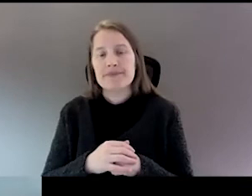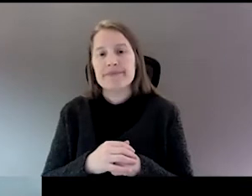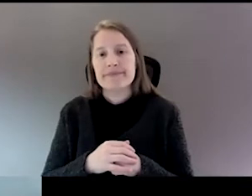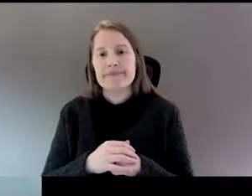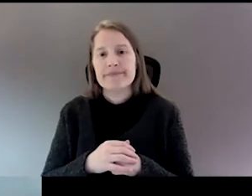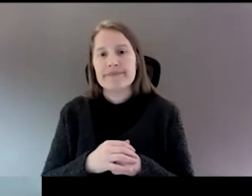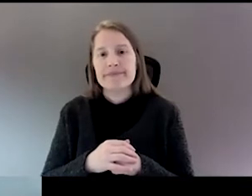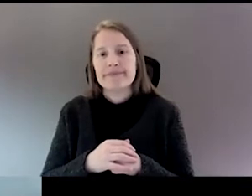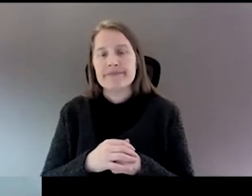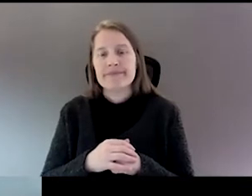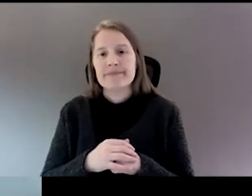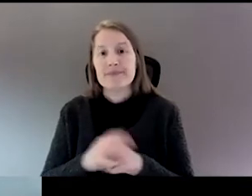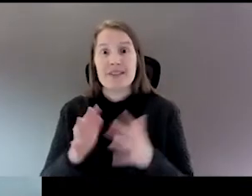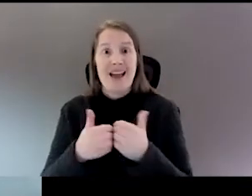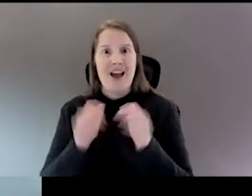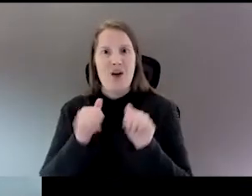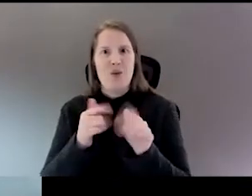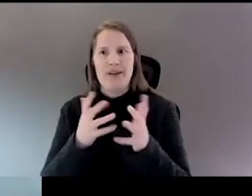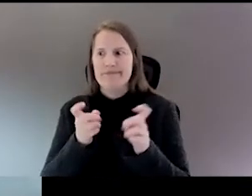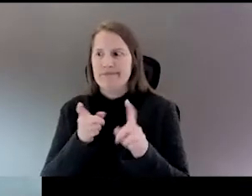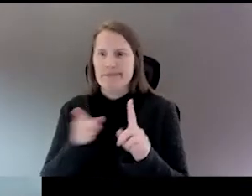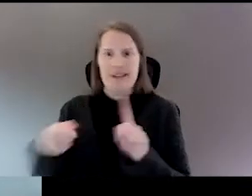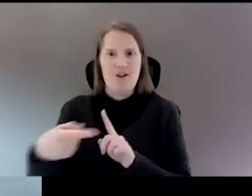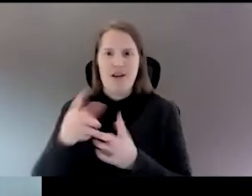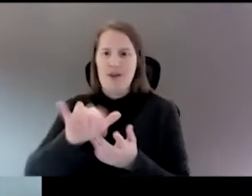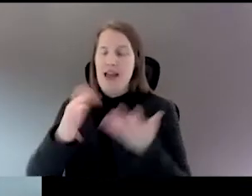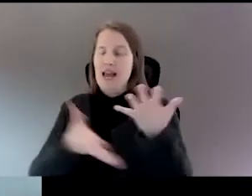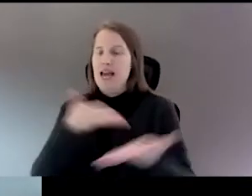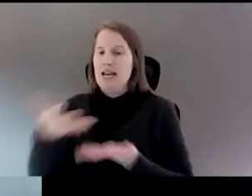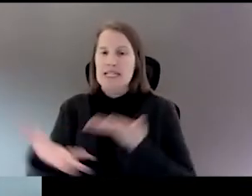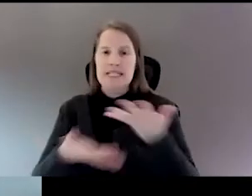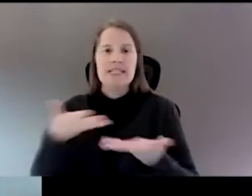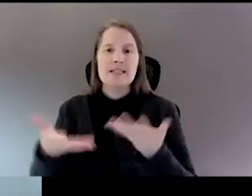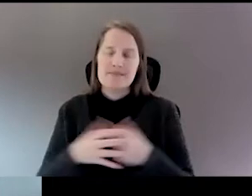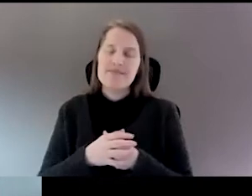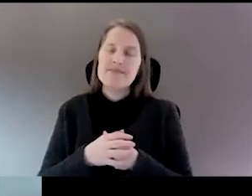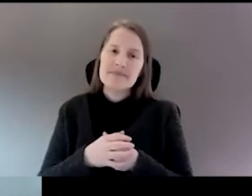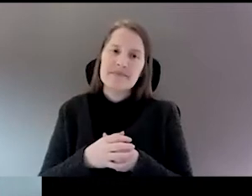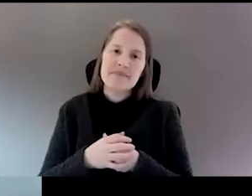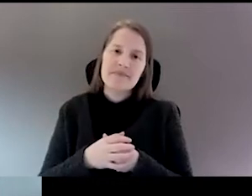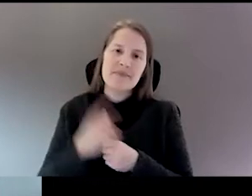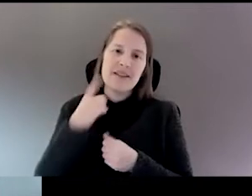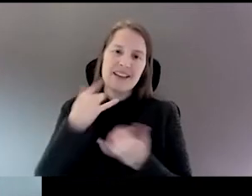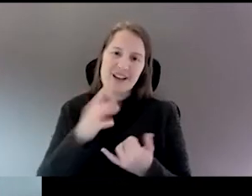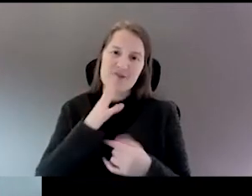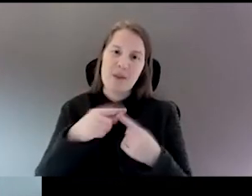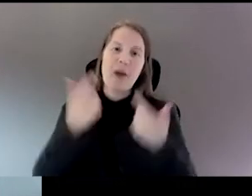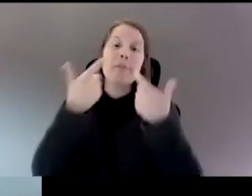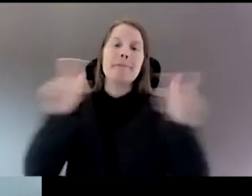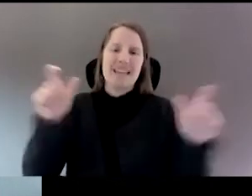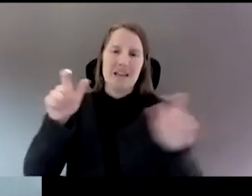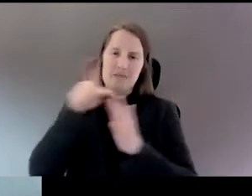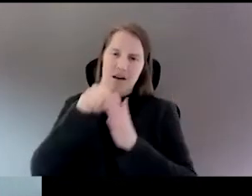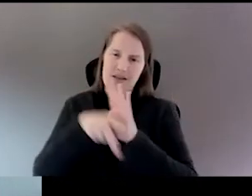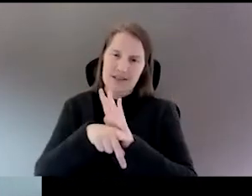how do we get around that? I think that's getting into the big policies of what this country's about,